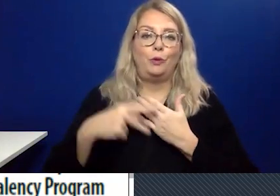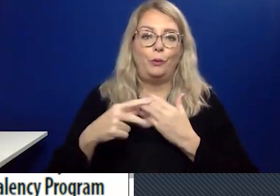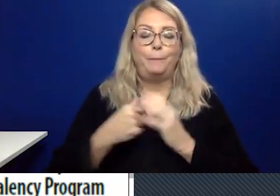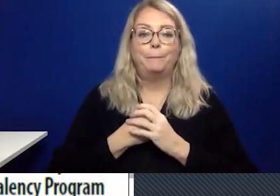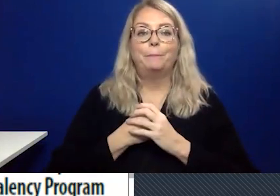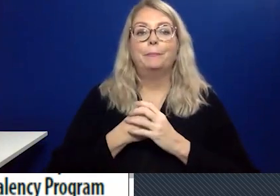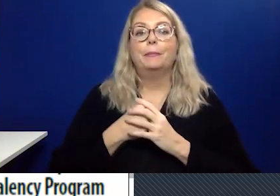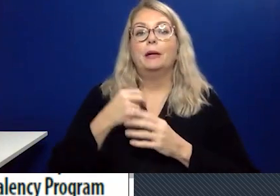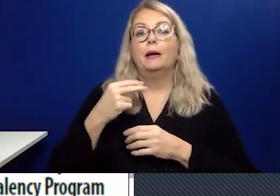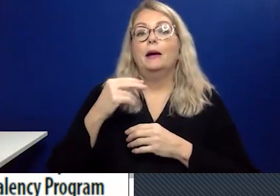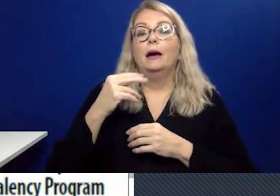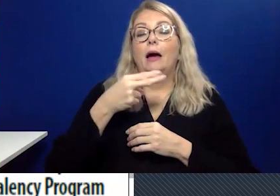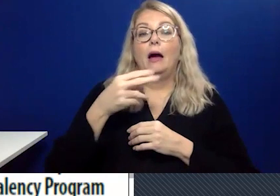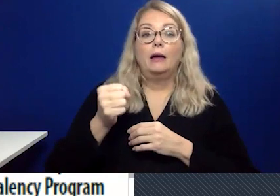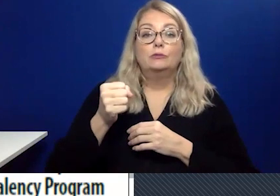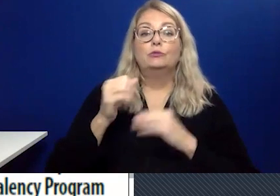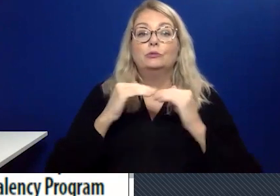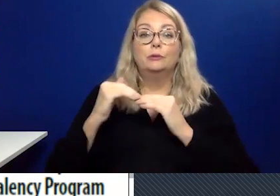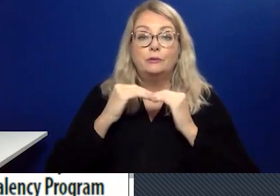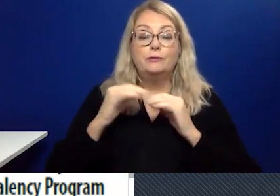said high school equivalency education,